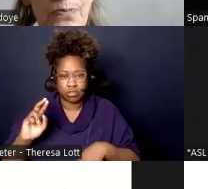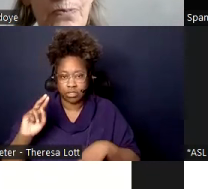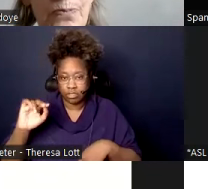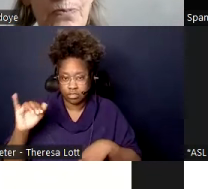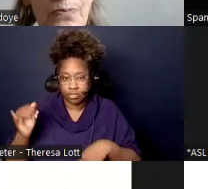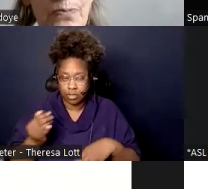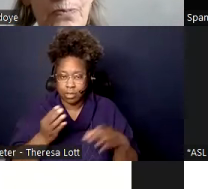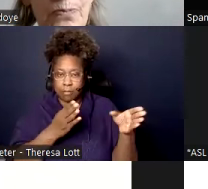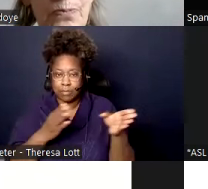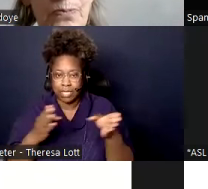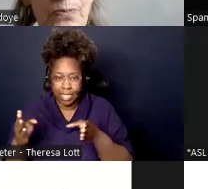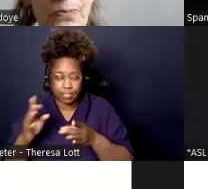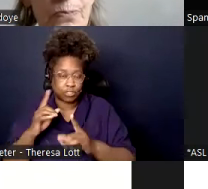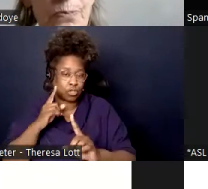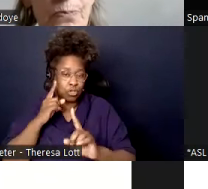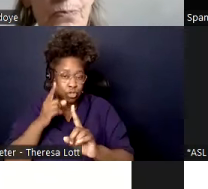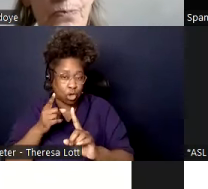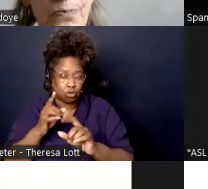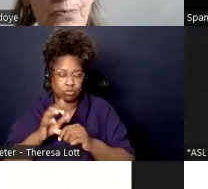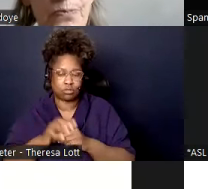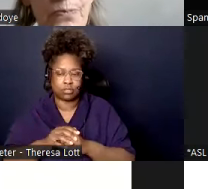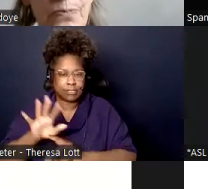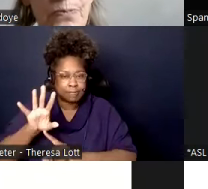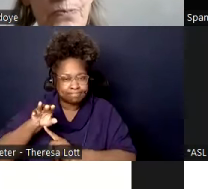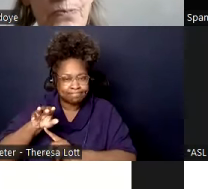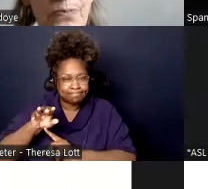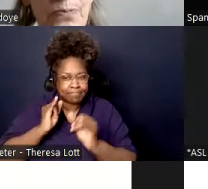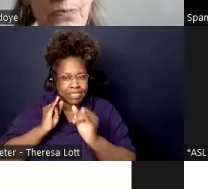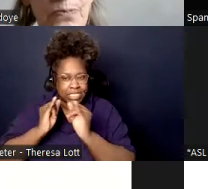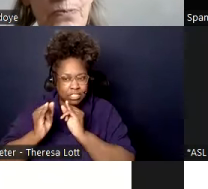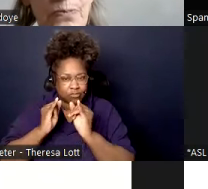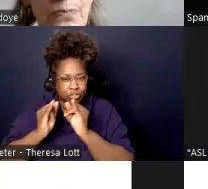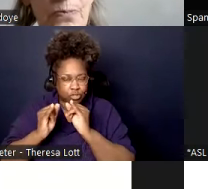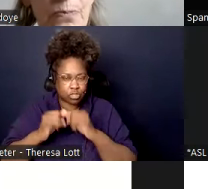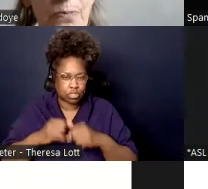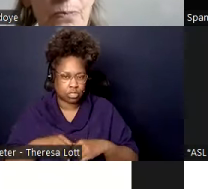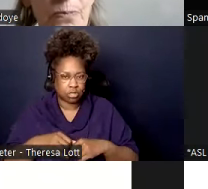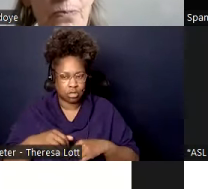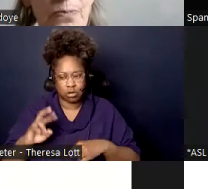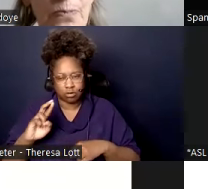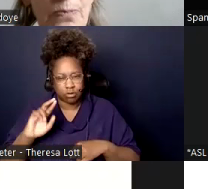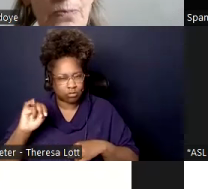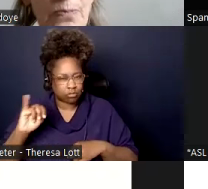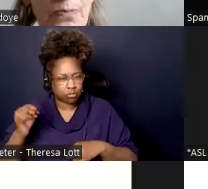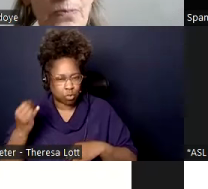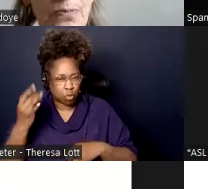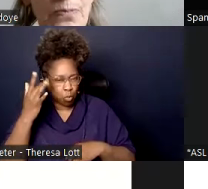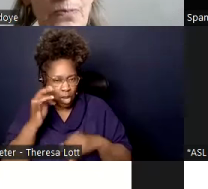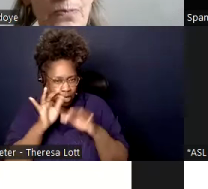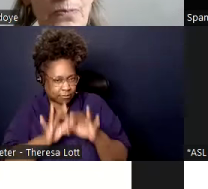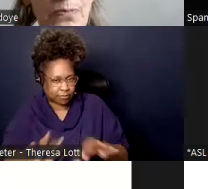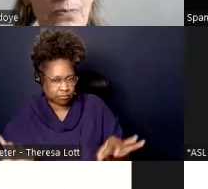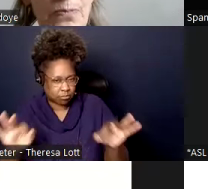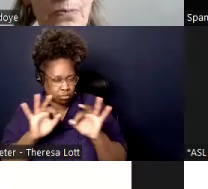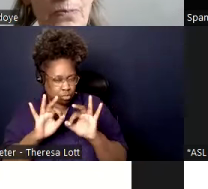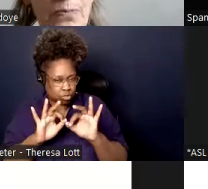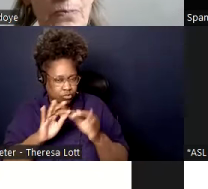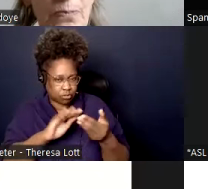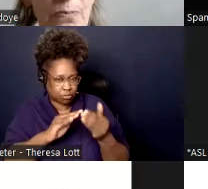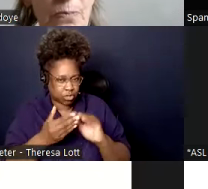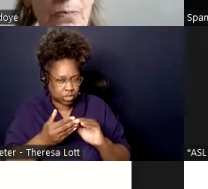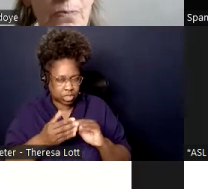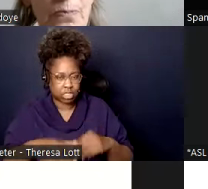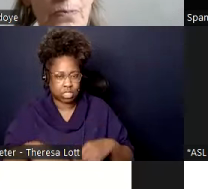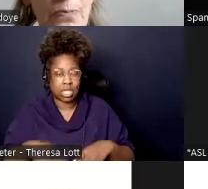video interviews that detail why Resilient is so necessary to our communities, and also downloadable worksheets that parents